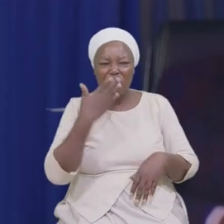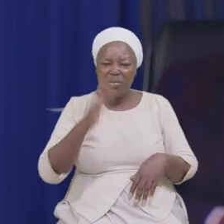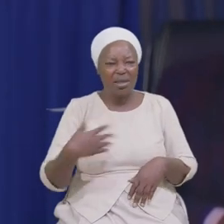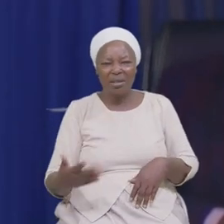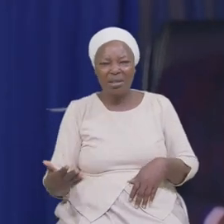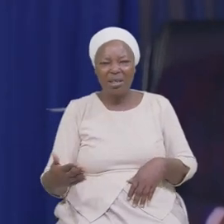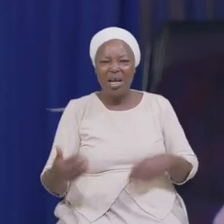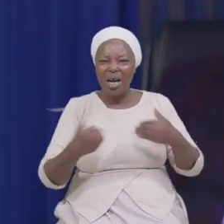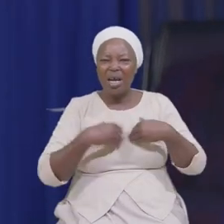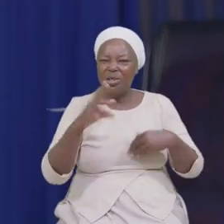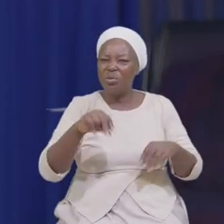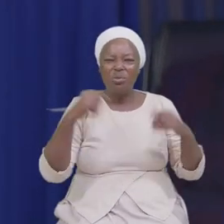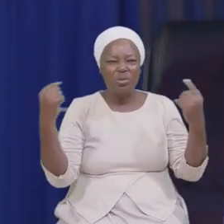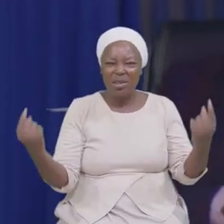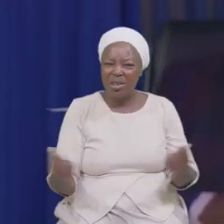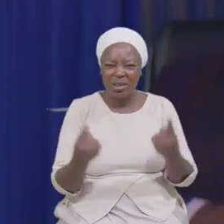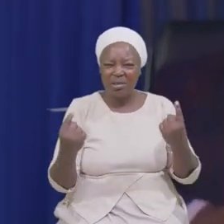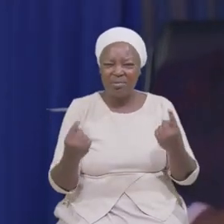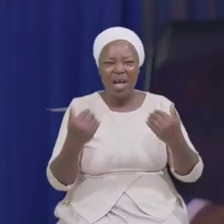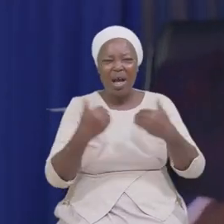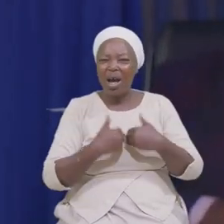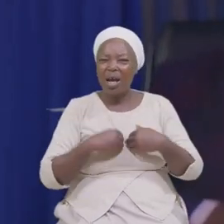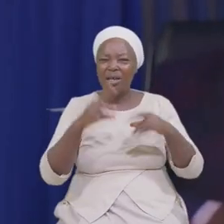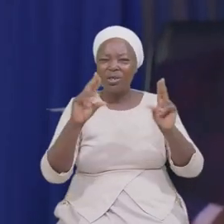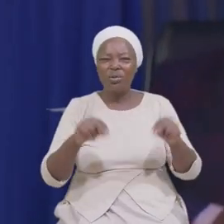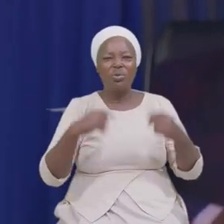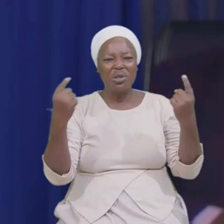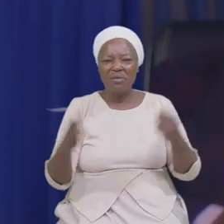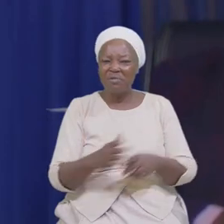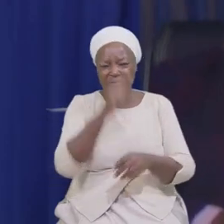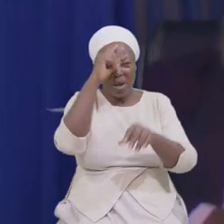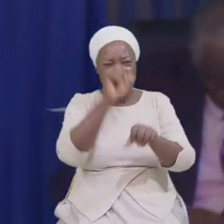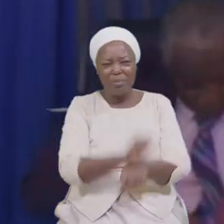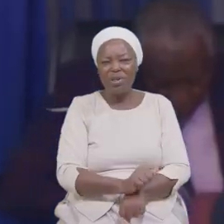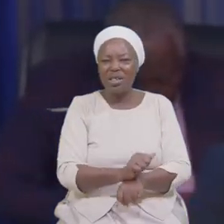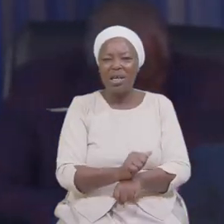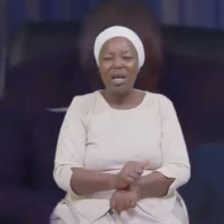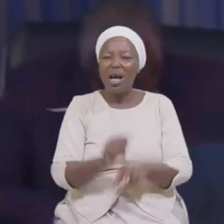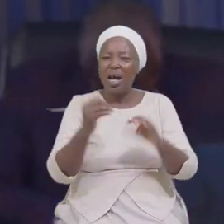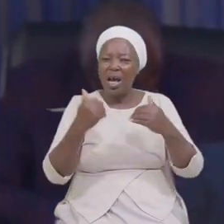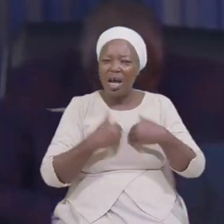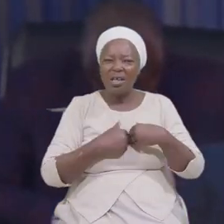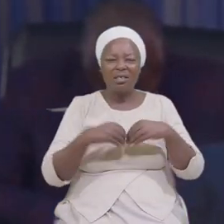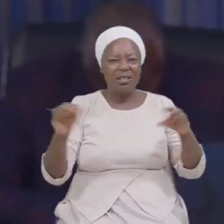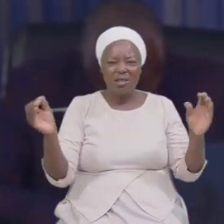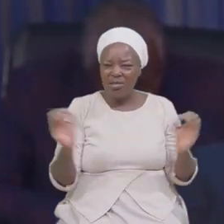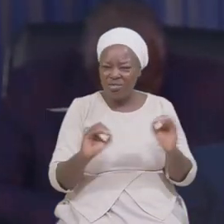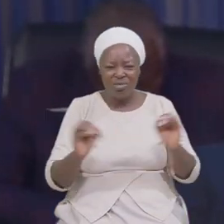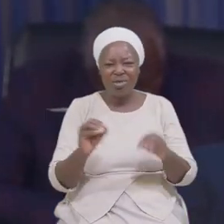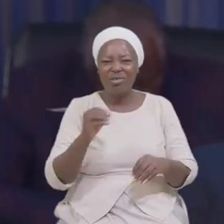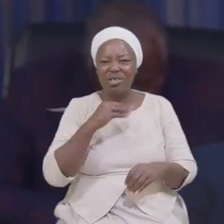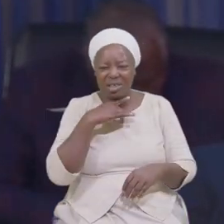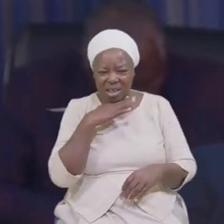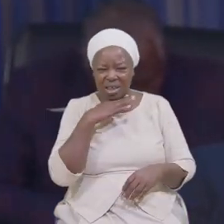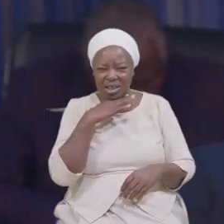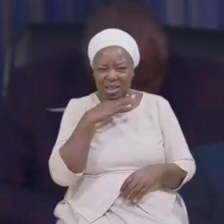no sin, has no sinful habit, as not any stain or spot of